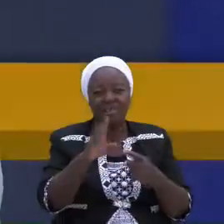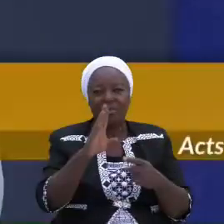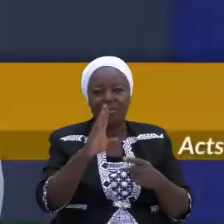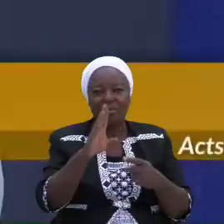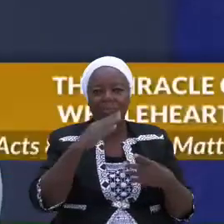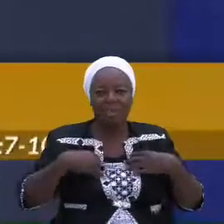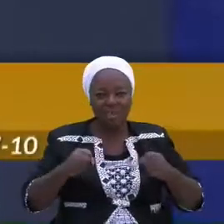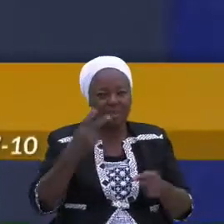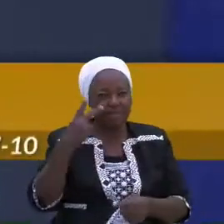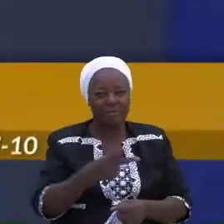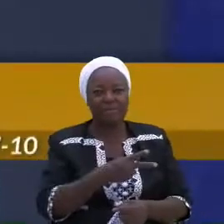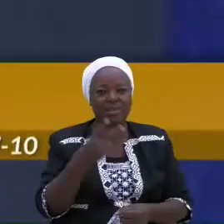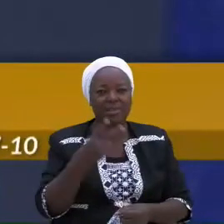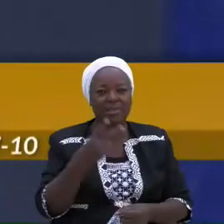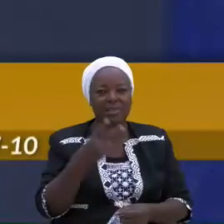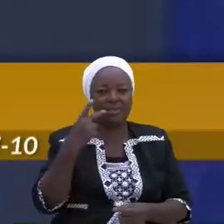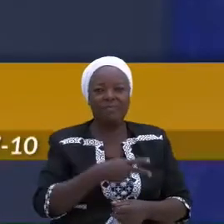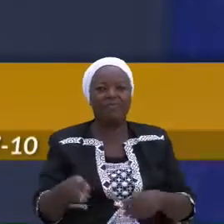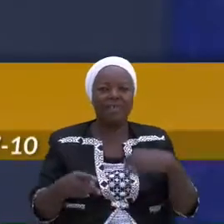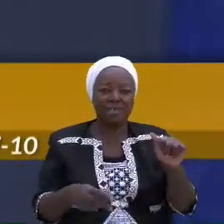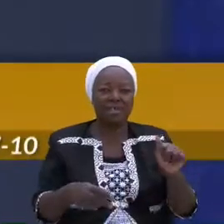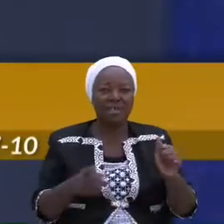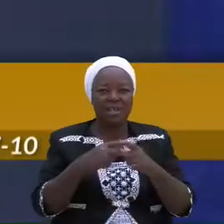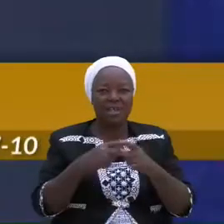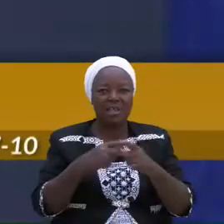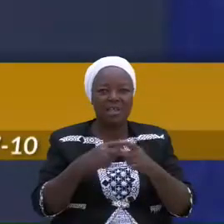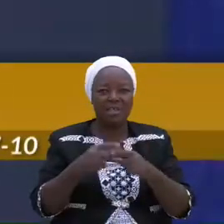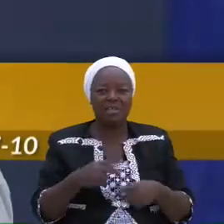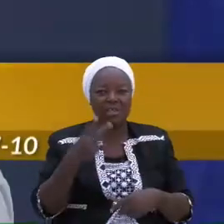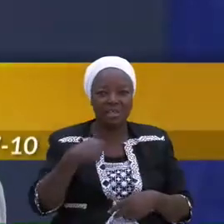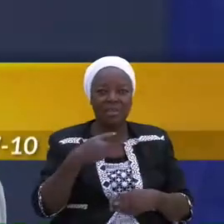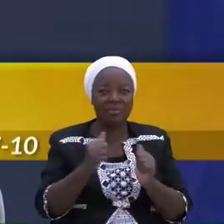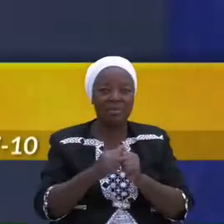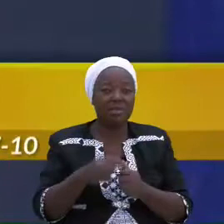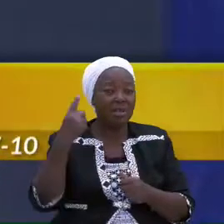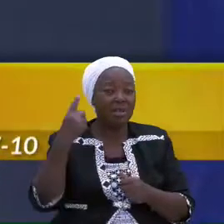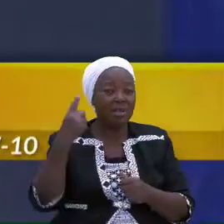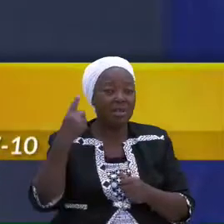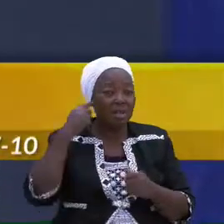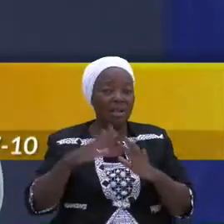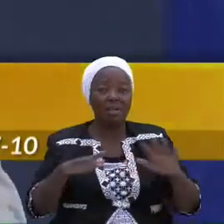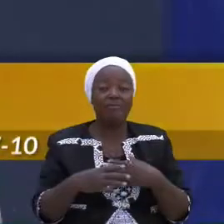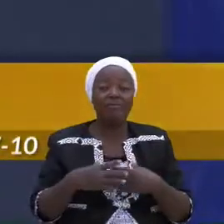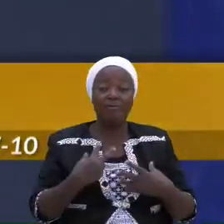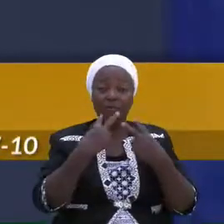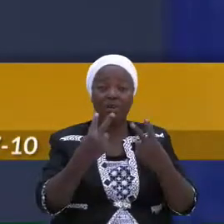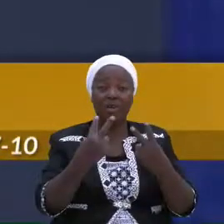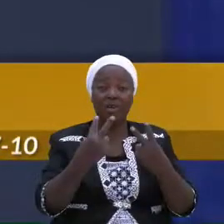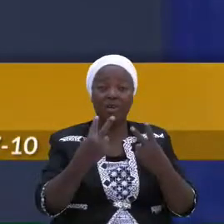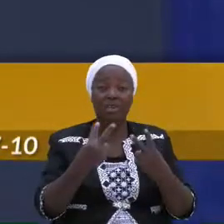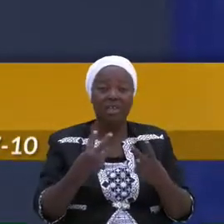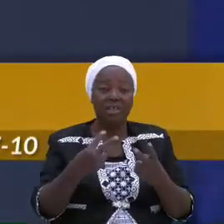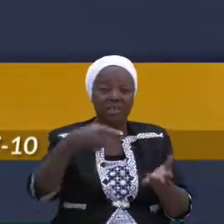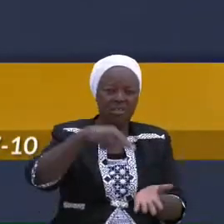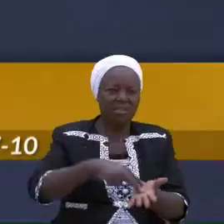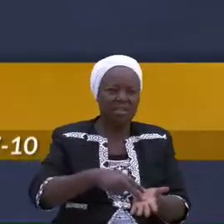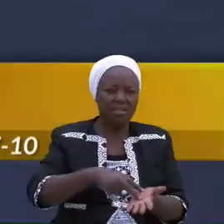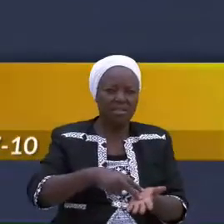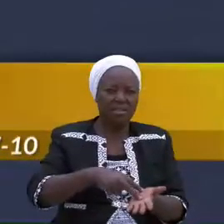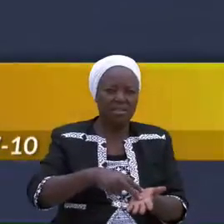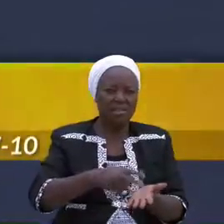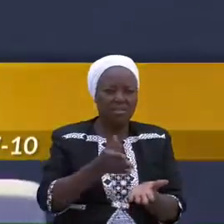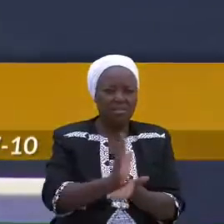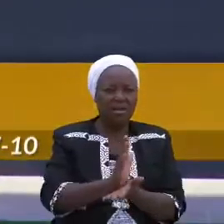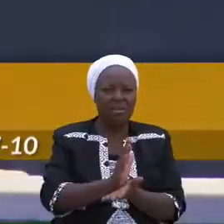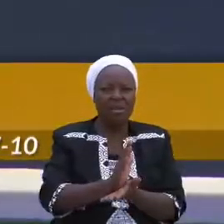voice stand upright on thy feet and he leads and watch and he